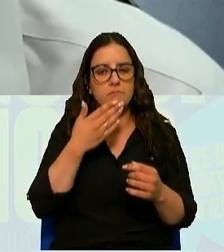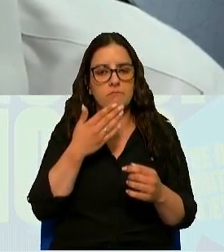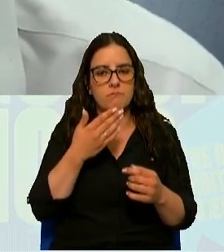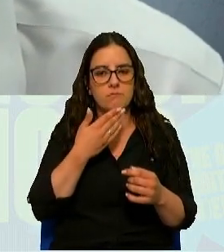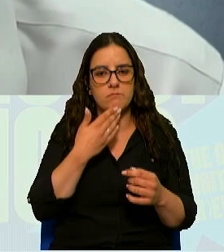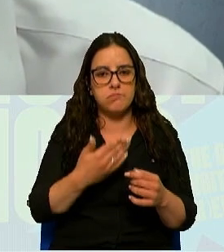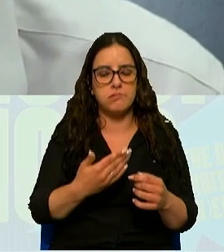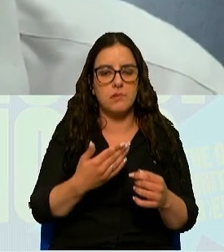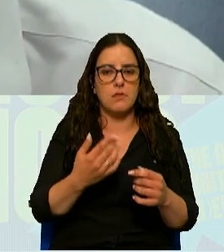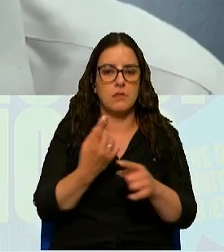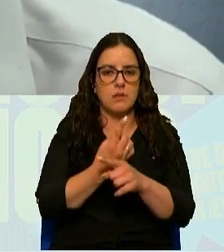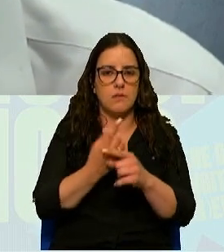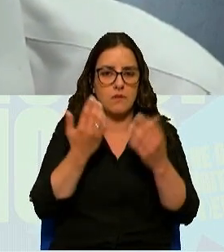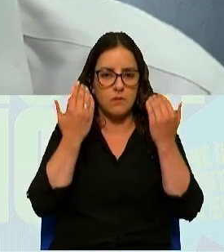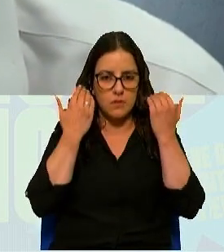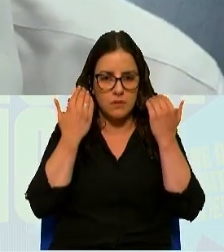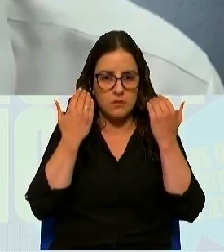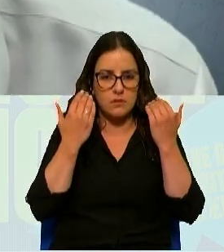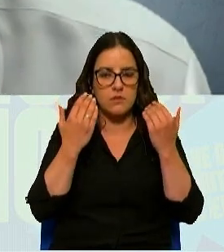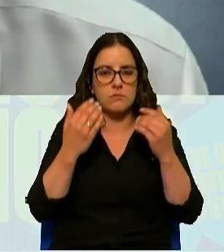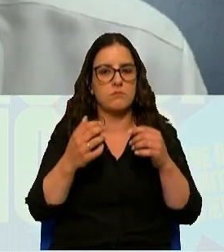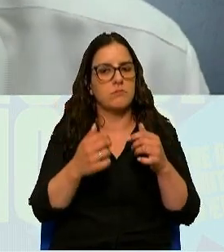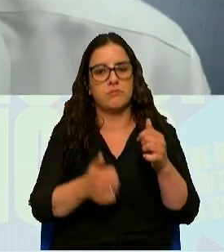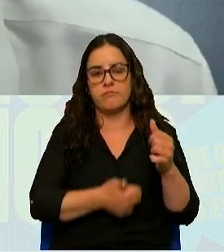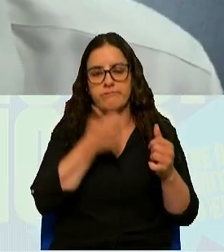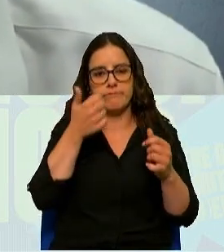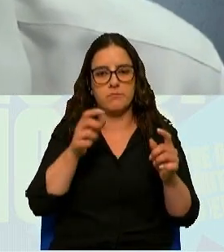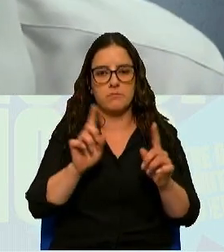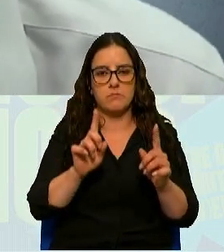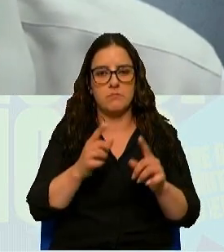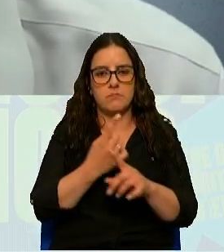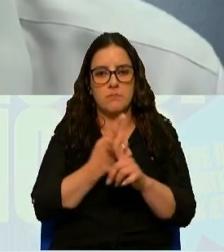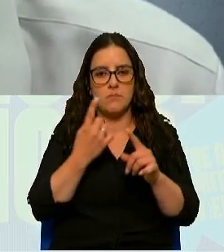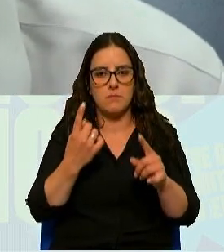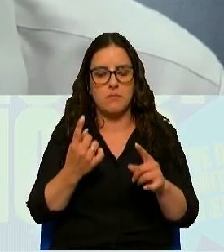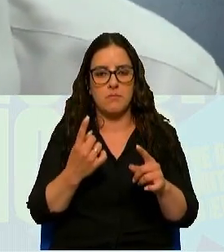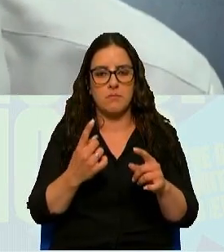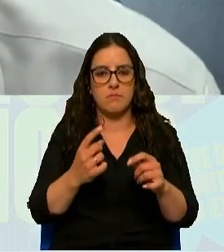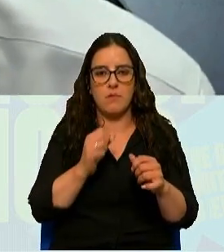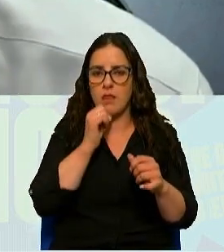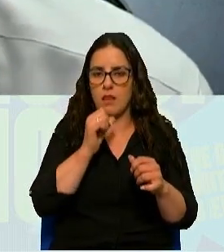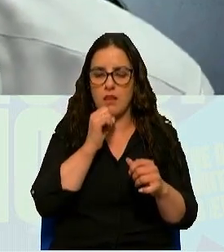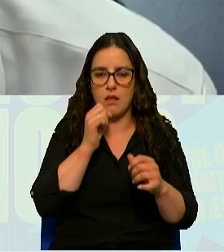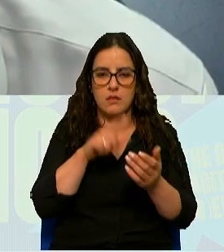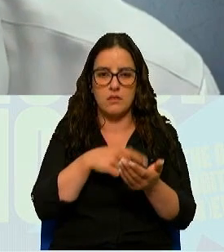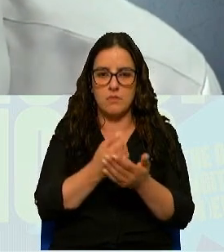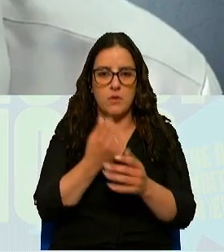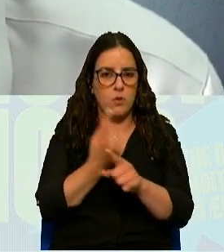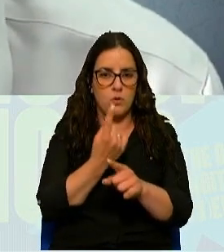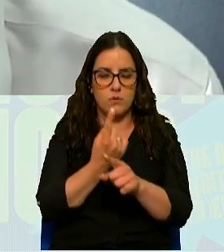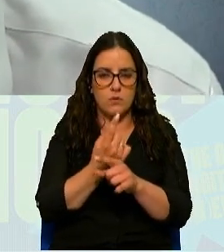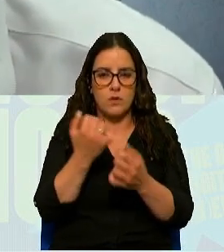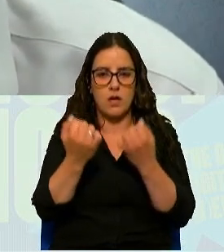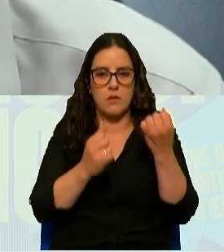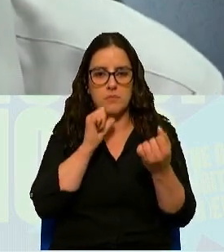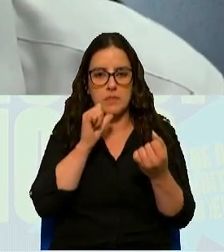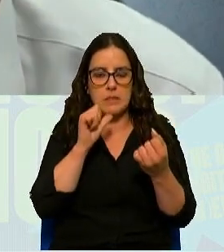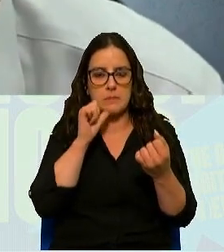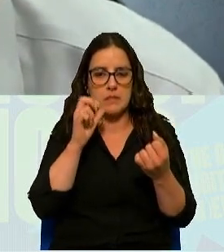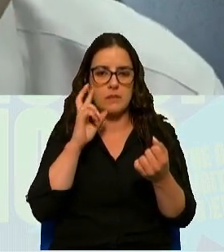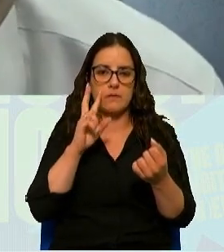of training data are not going to succeed. Because there will always be things that the vehicle hasn't seen. You could spend